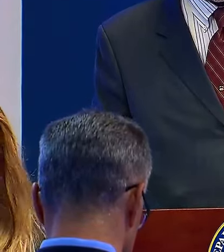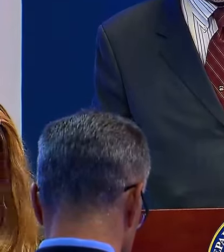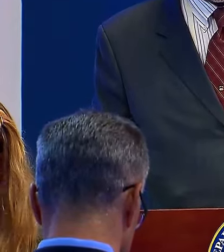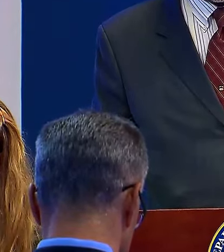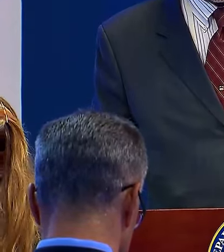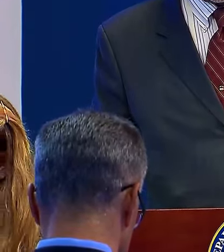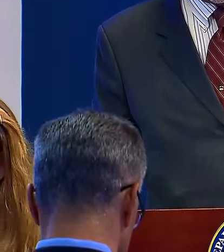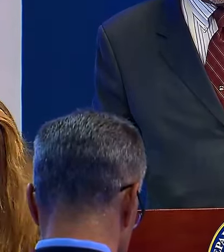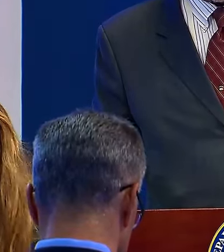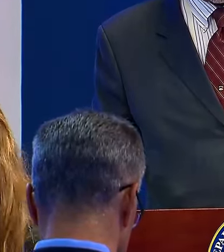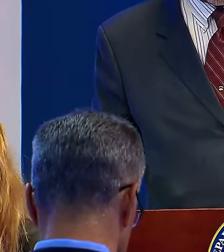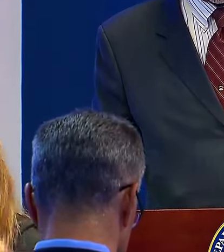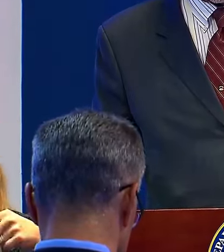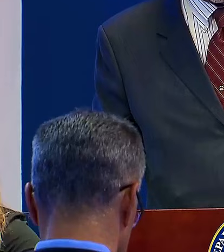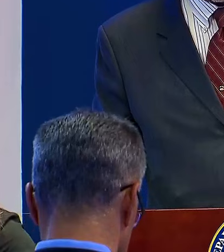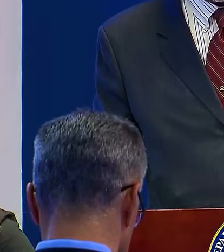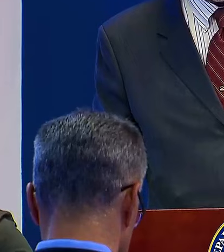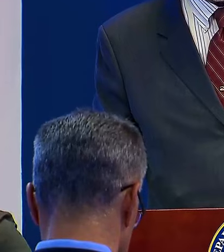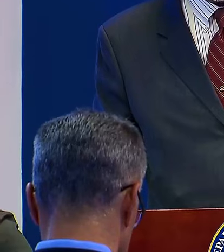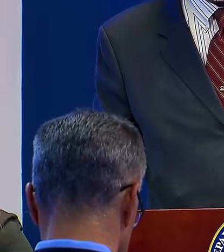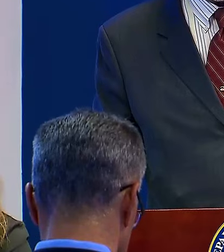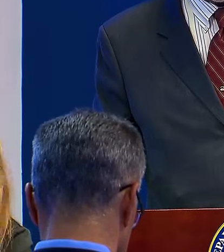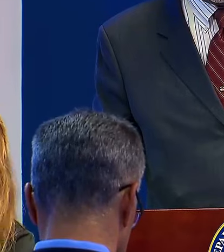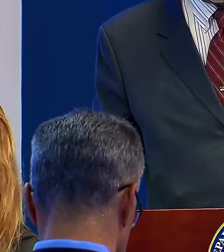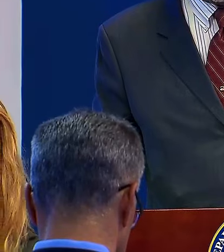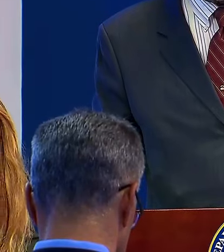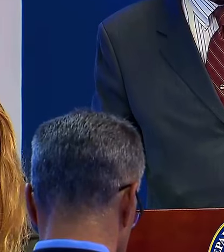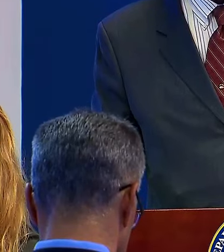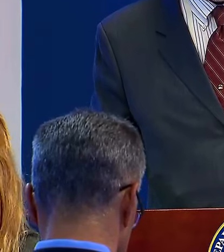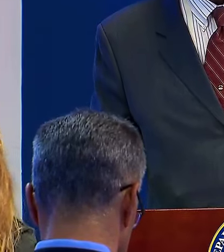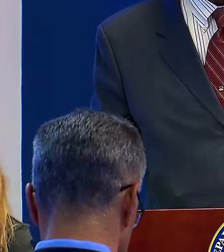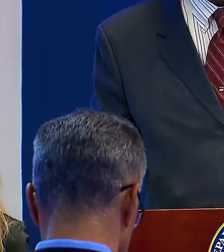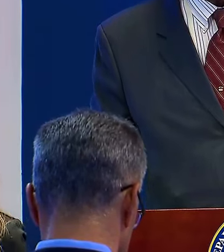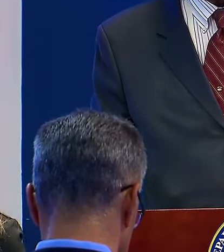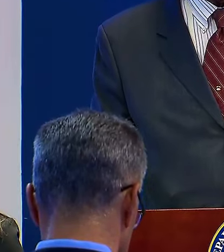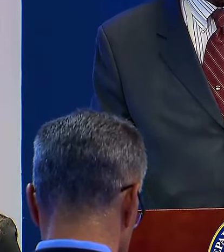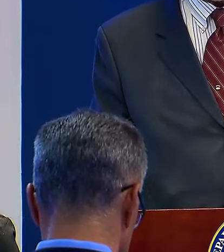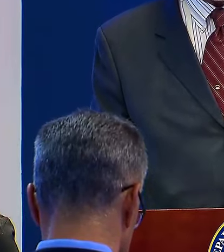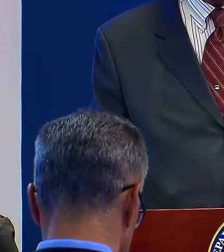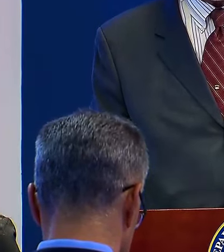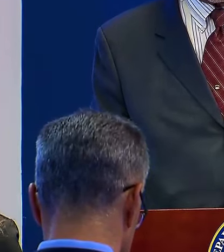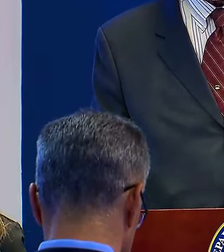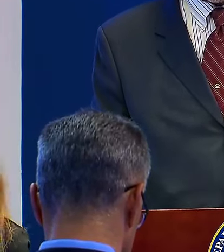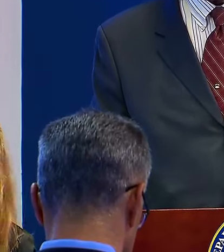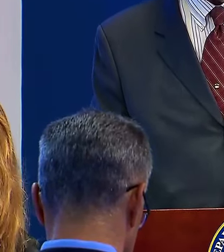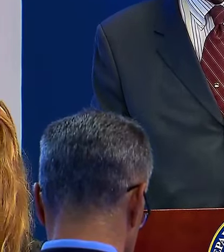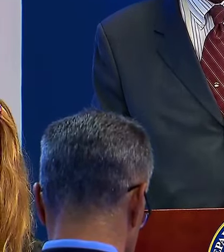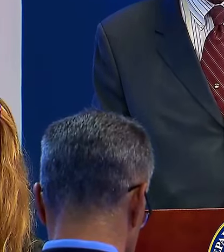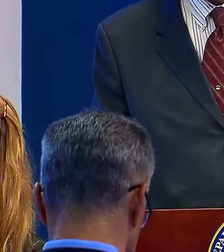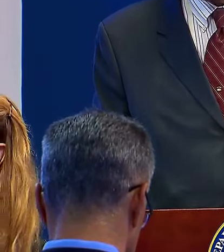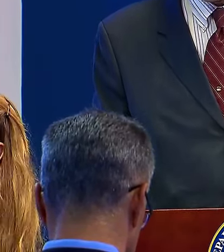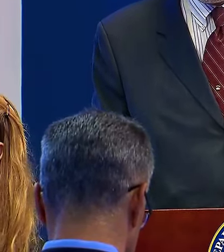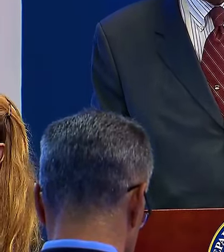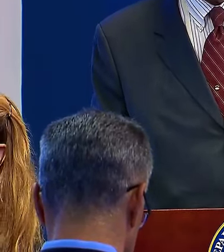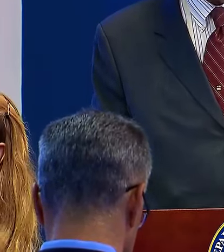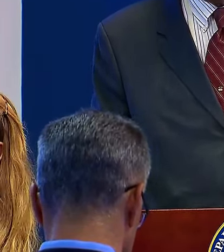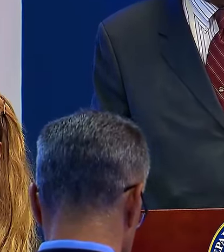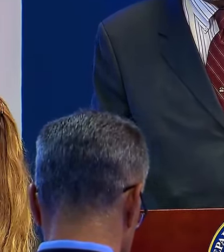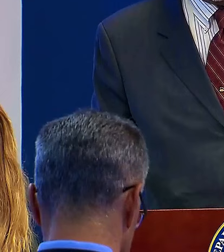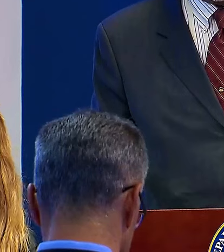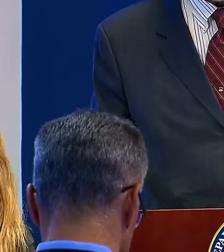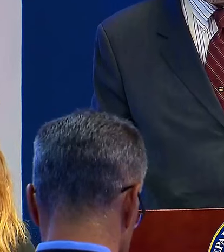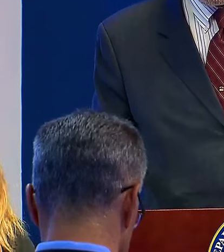this. And we thank you. We're asking, Father, that you would allow the words of our